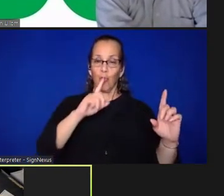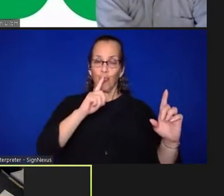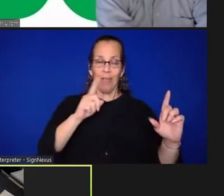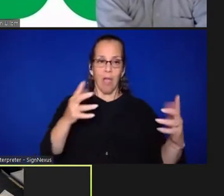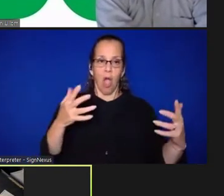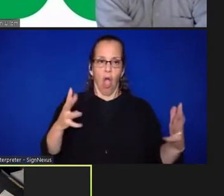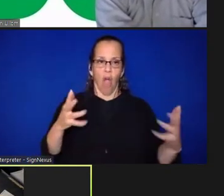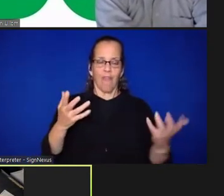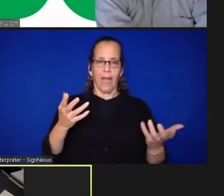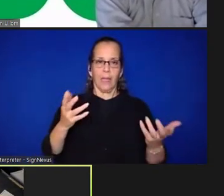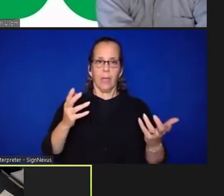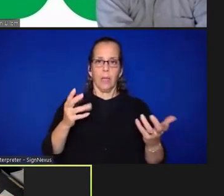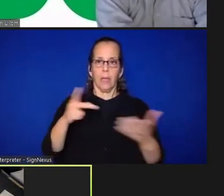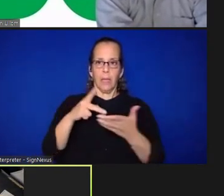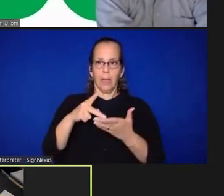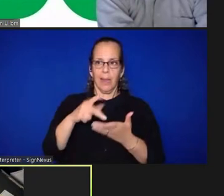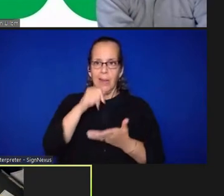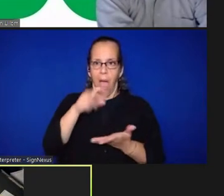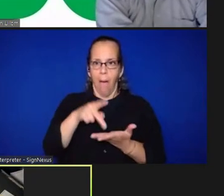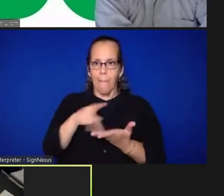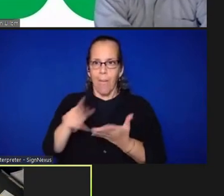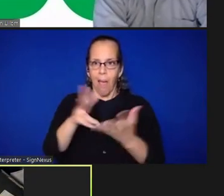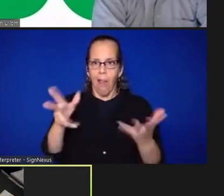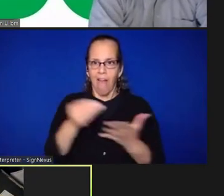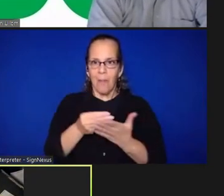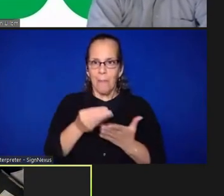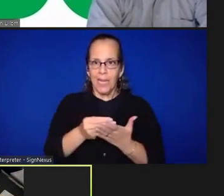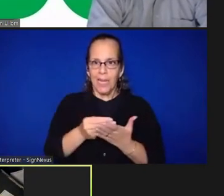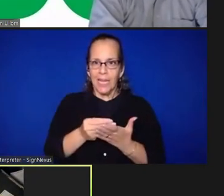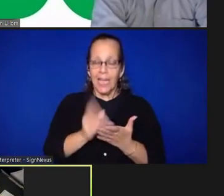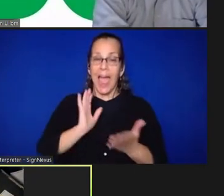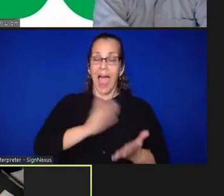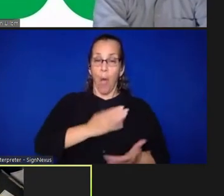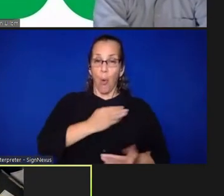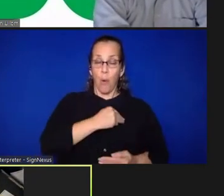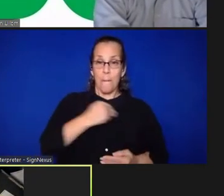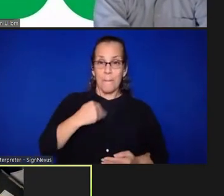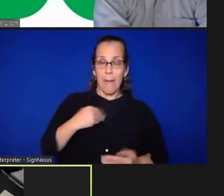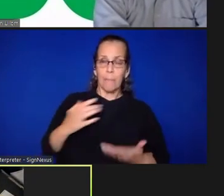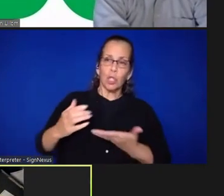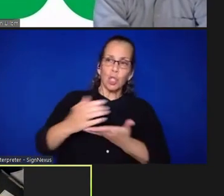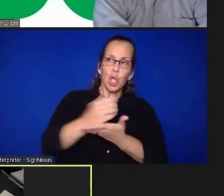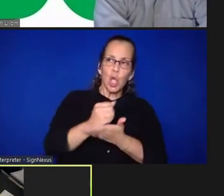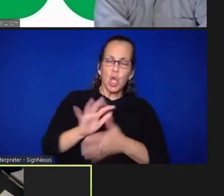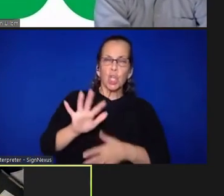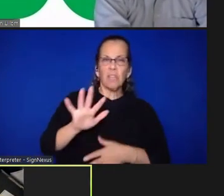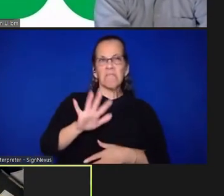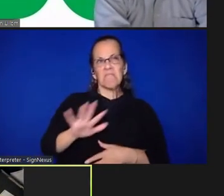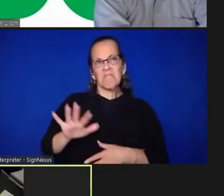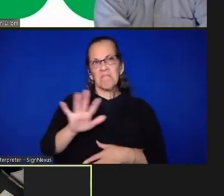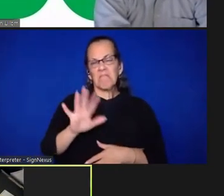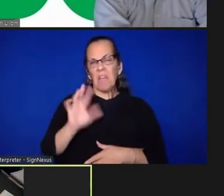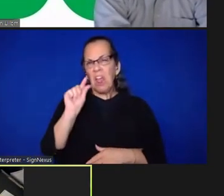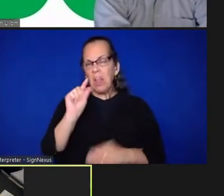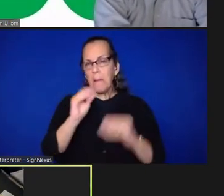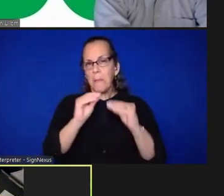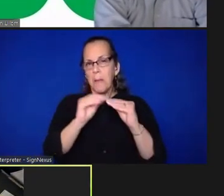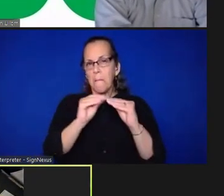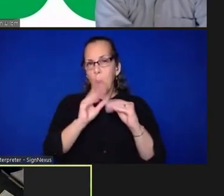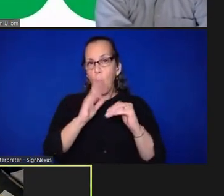near poverty wages our members make a little over the hourly